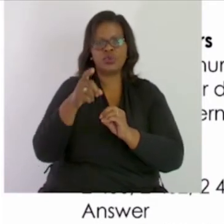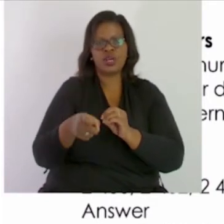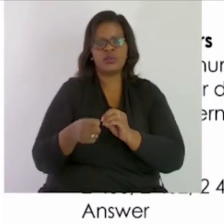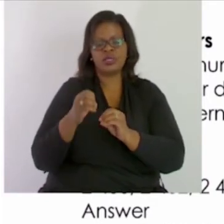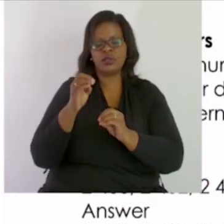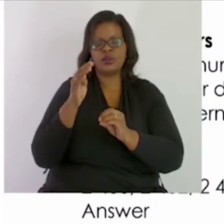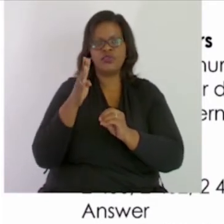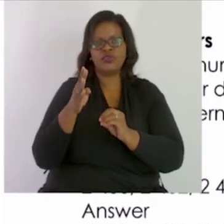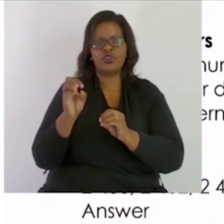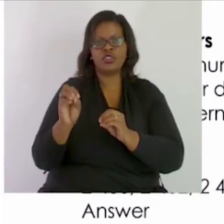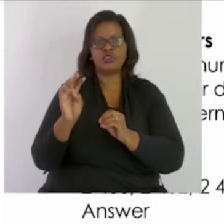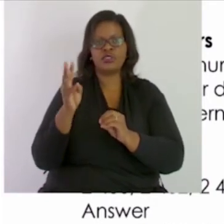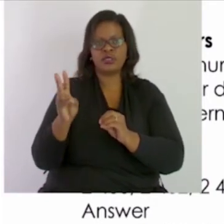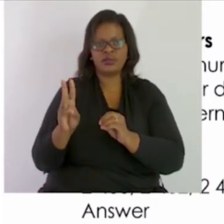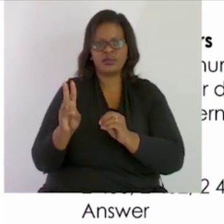2,460.